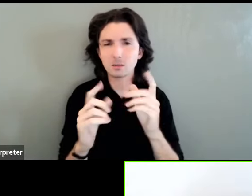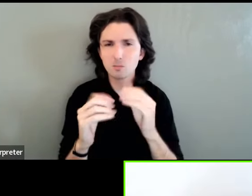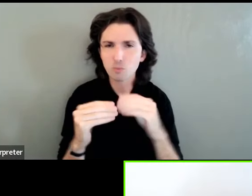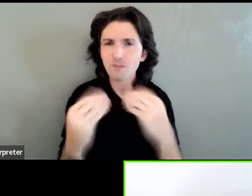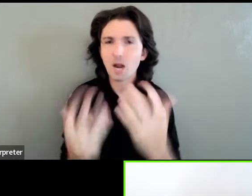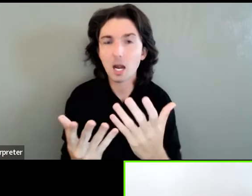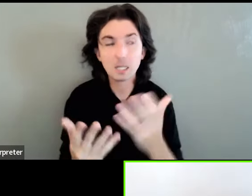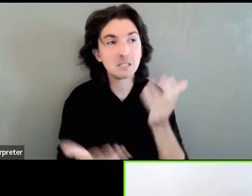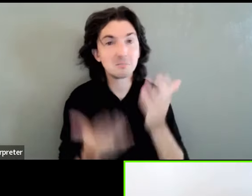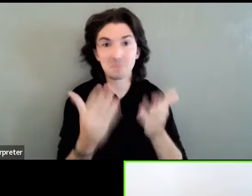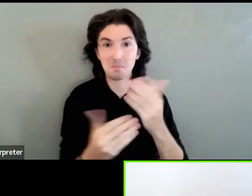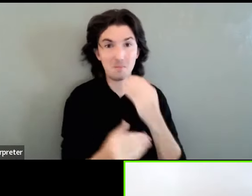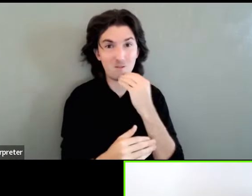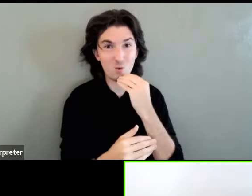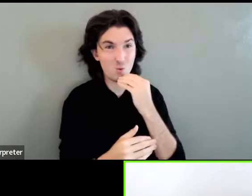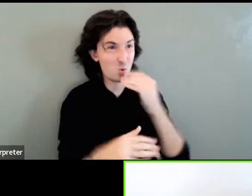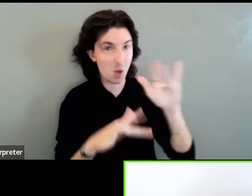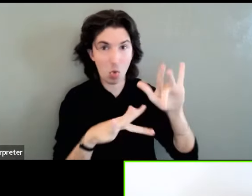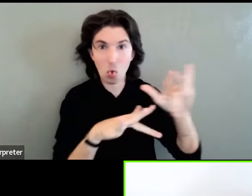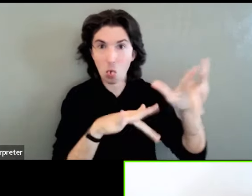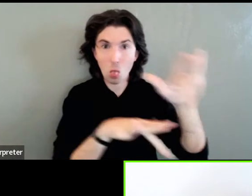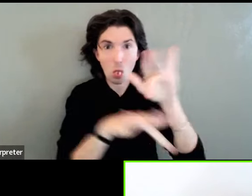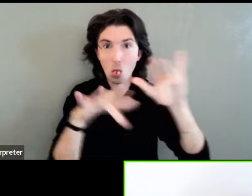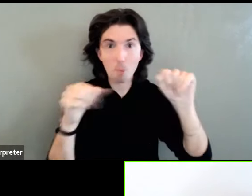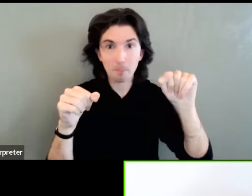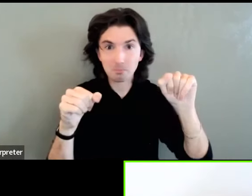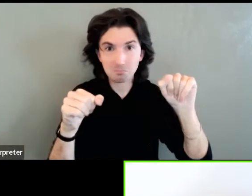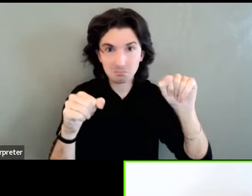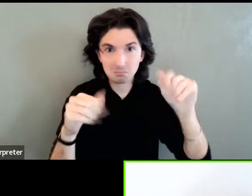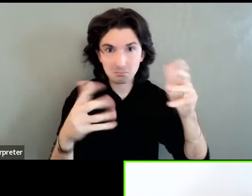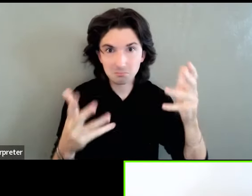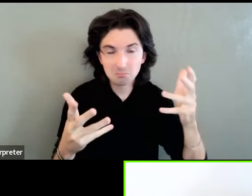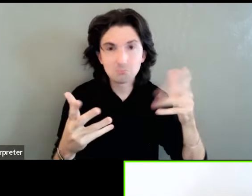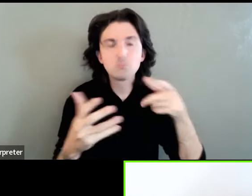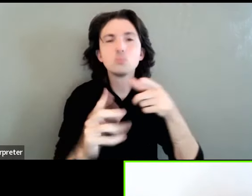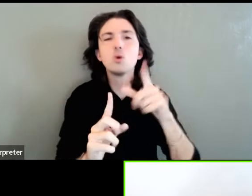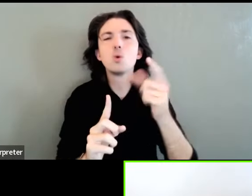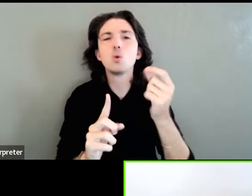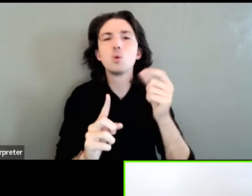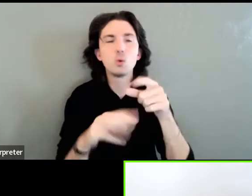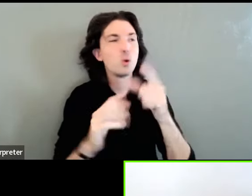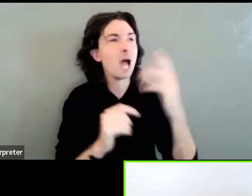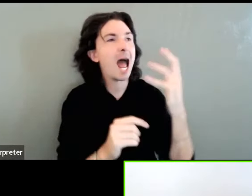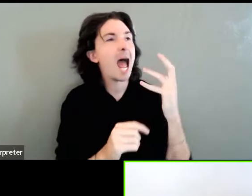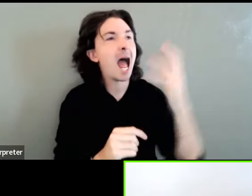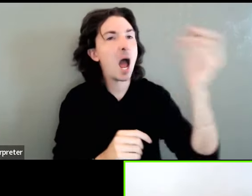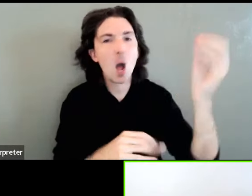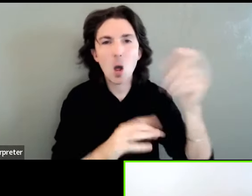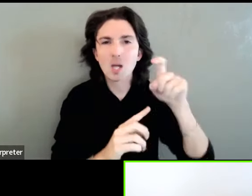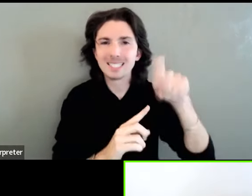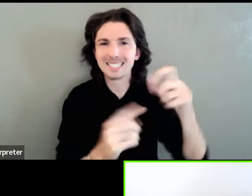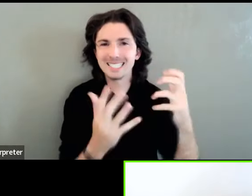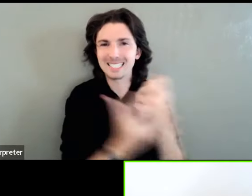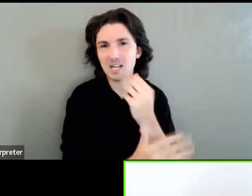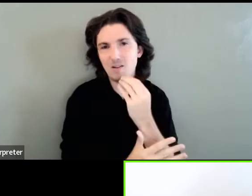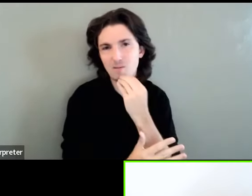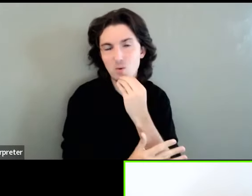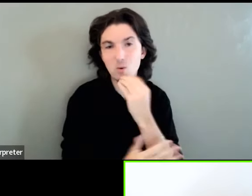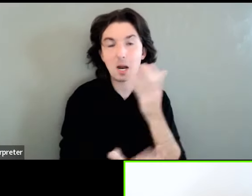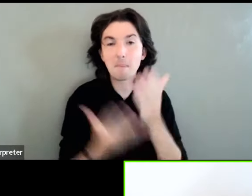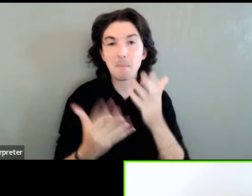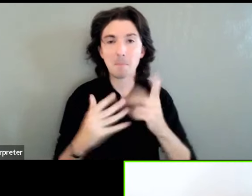food available to you, or any number of circumstances when a performer is not in that per